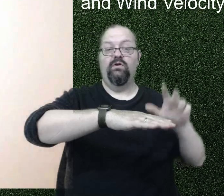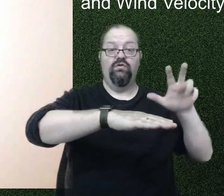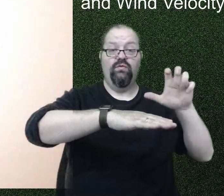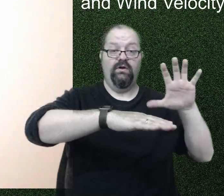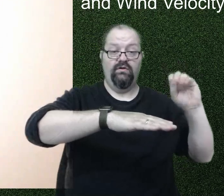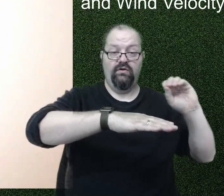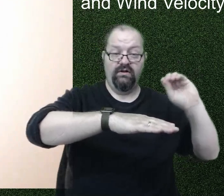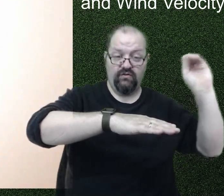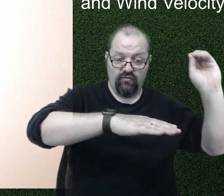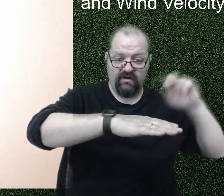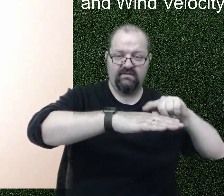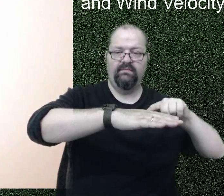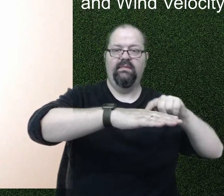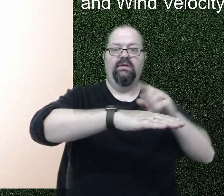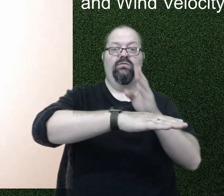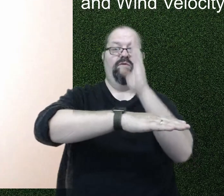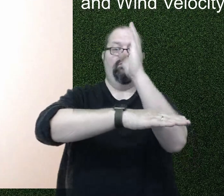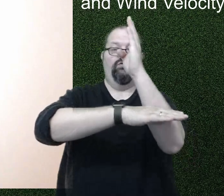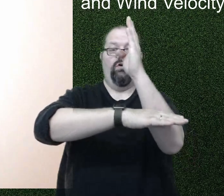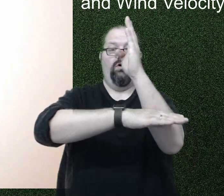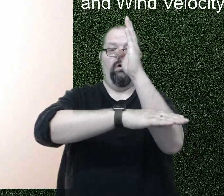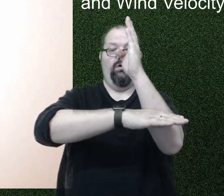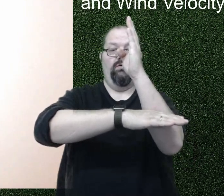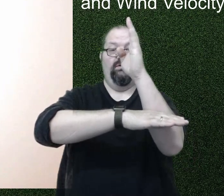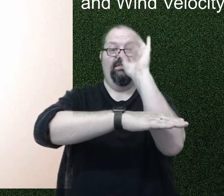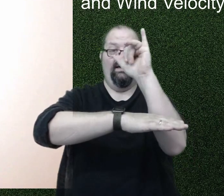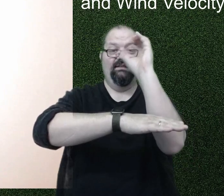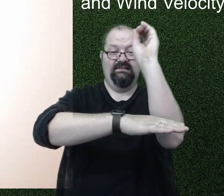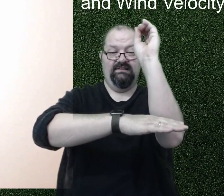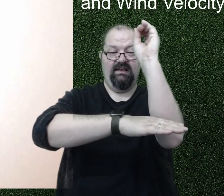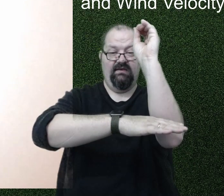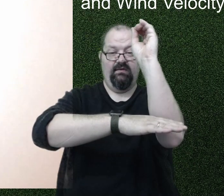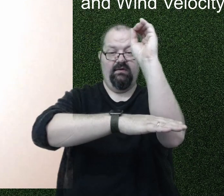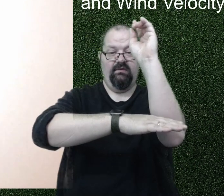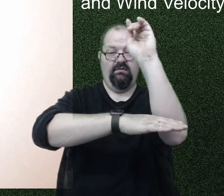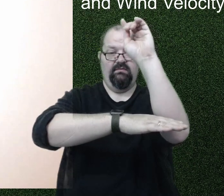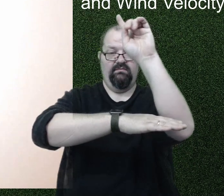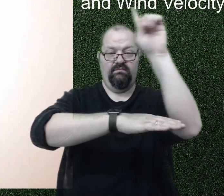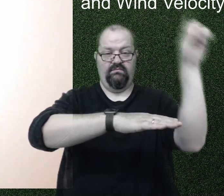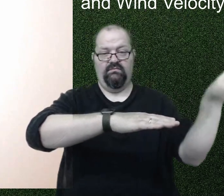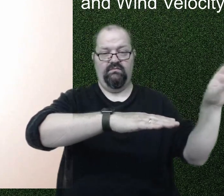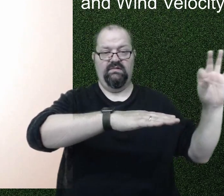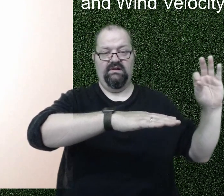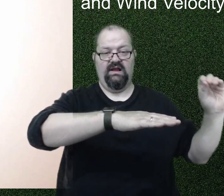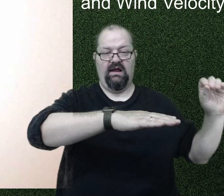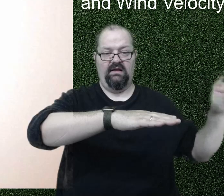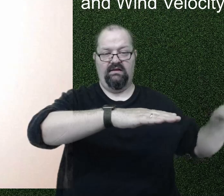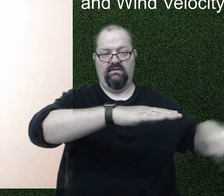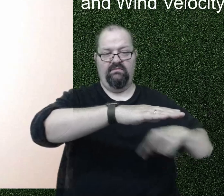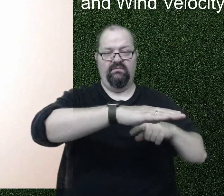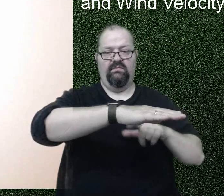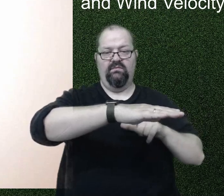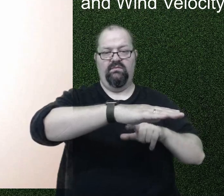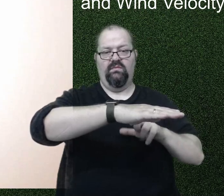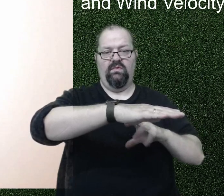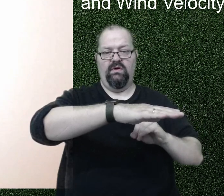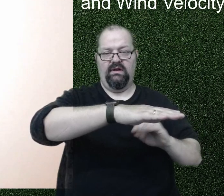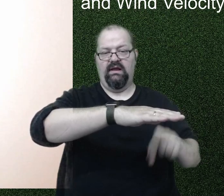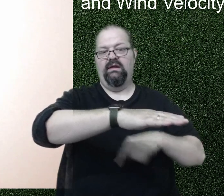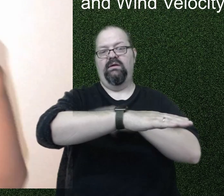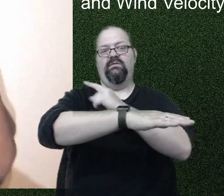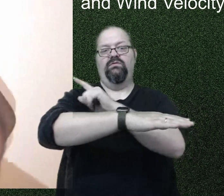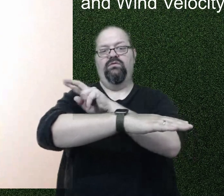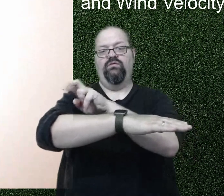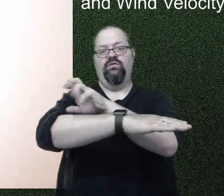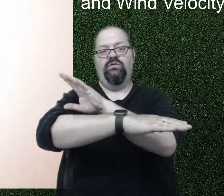degrees, that means we start up here, that's 0 degrees, and then we go 90, 180, 270, 360 would be all the